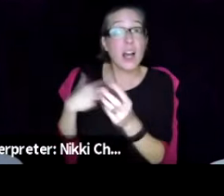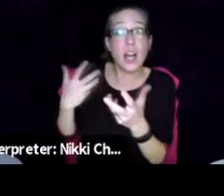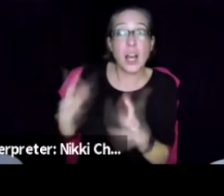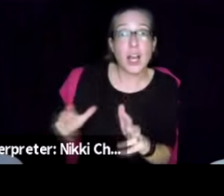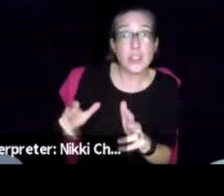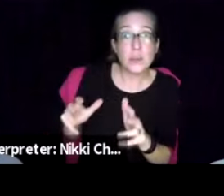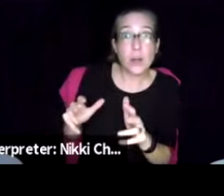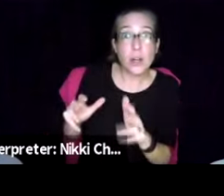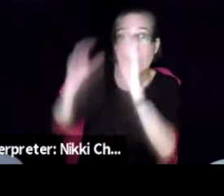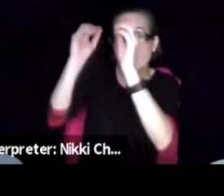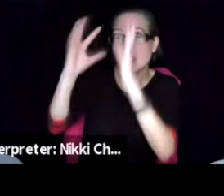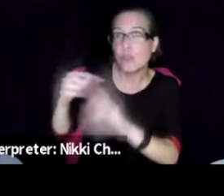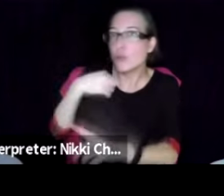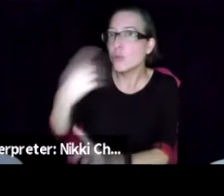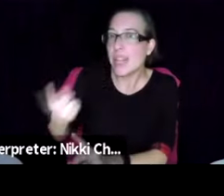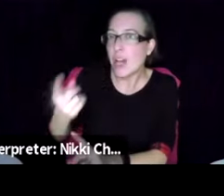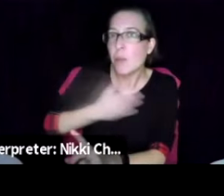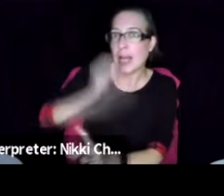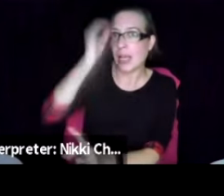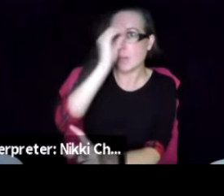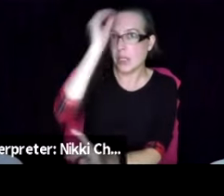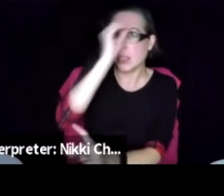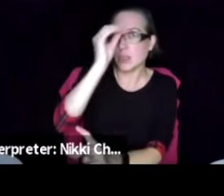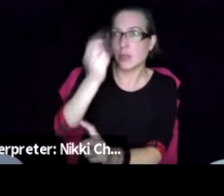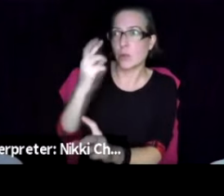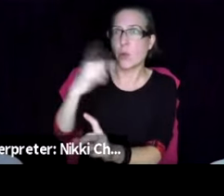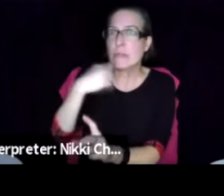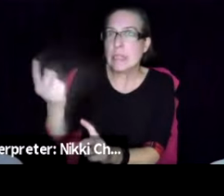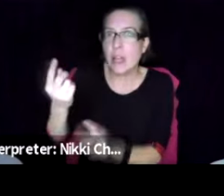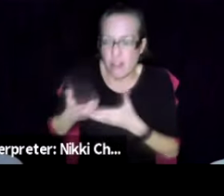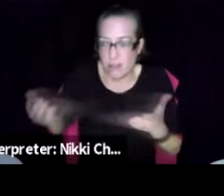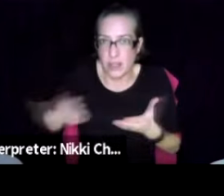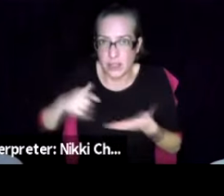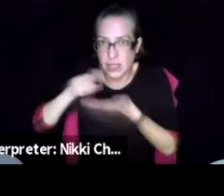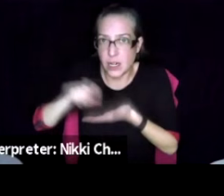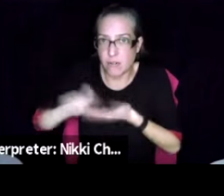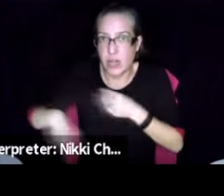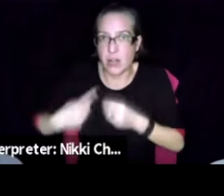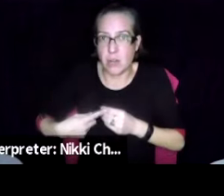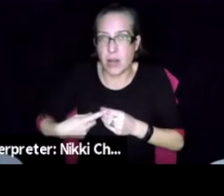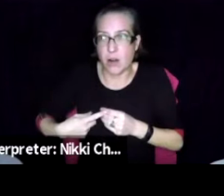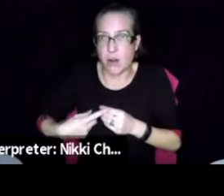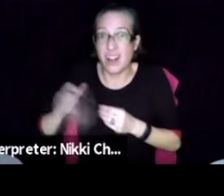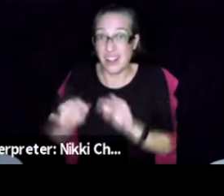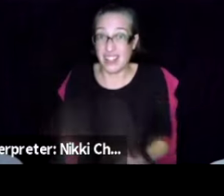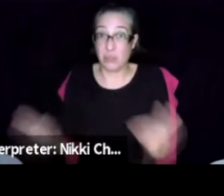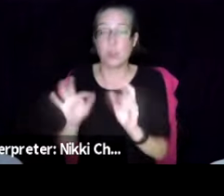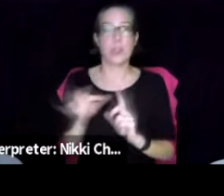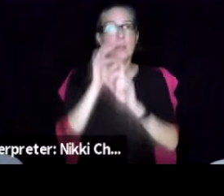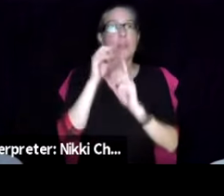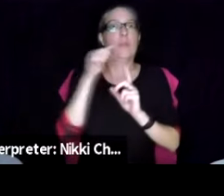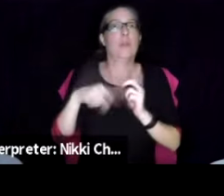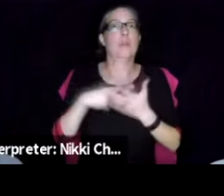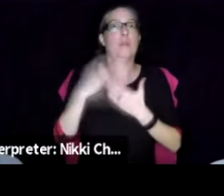opinions or the things I write about. I think that's really important because at least, especially for this project, talking about